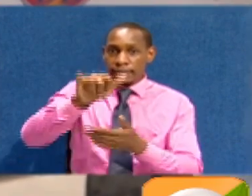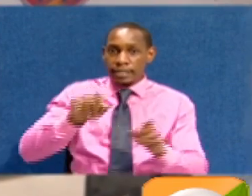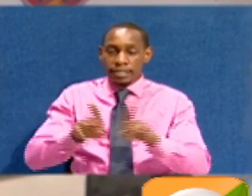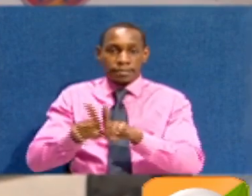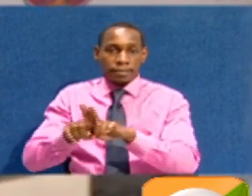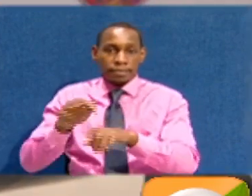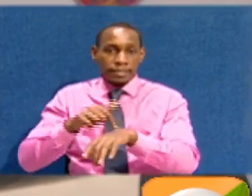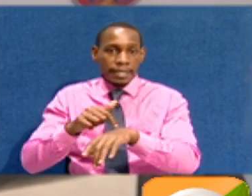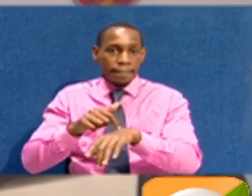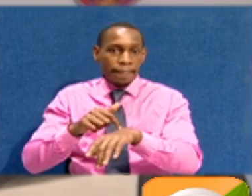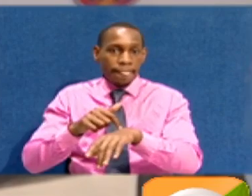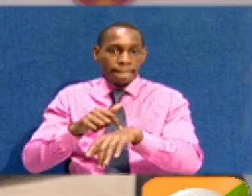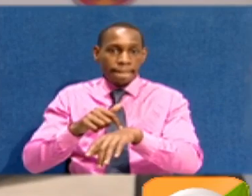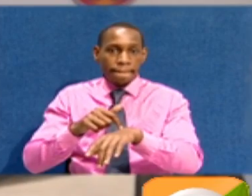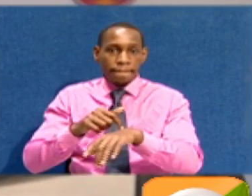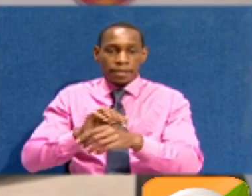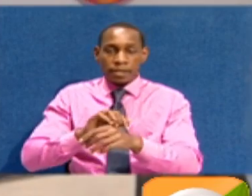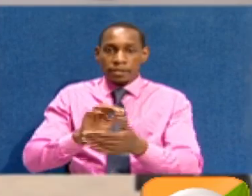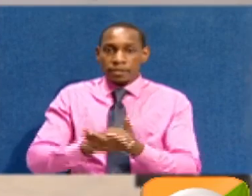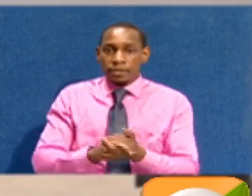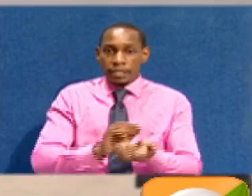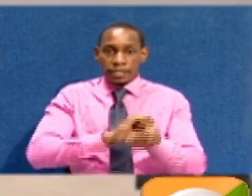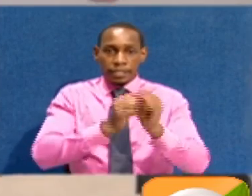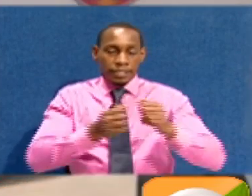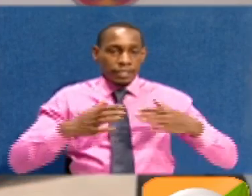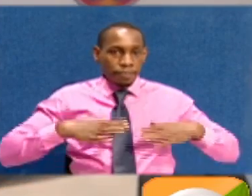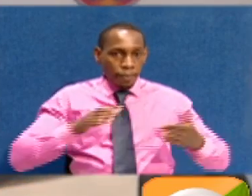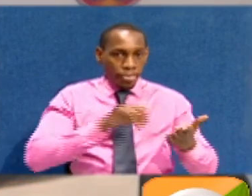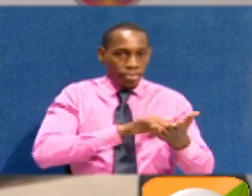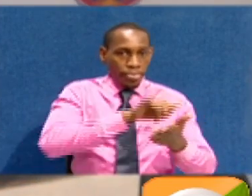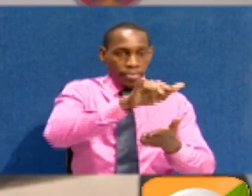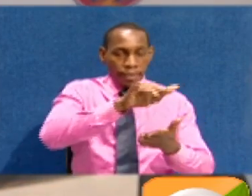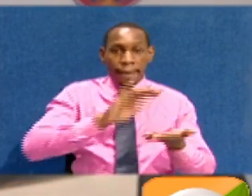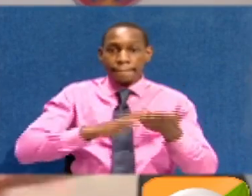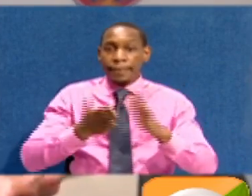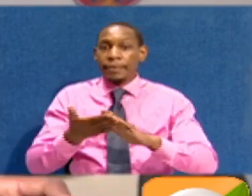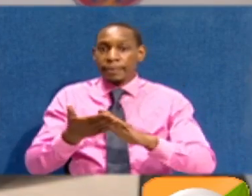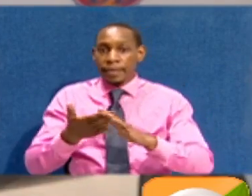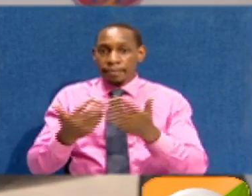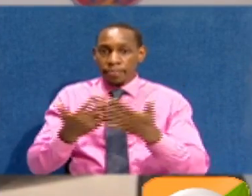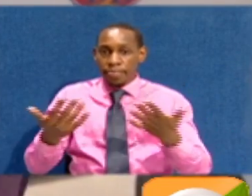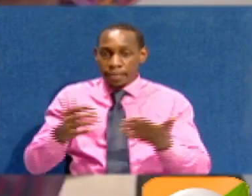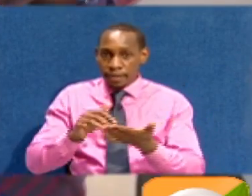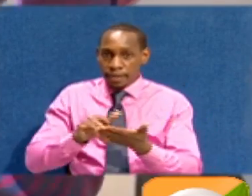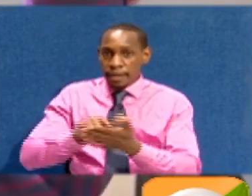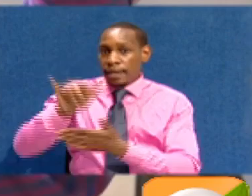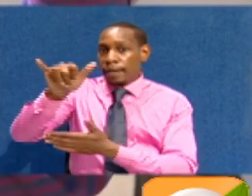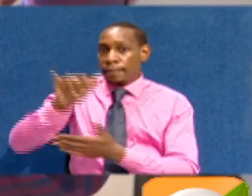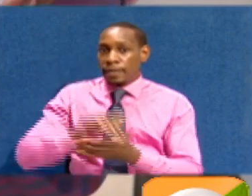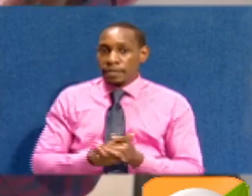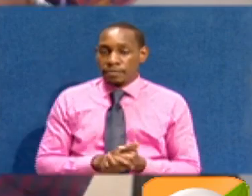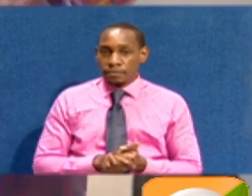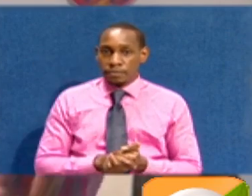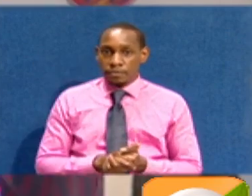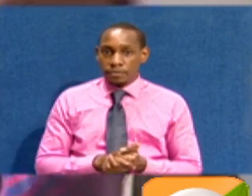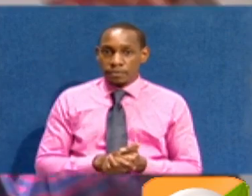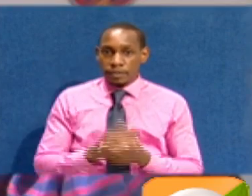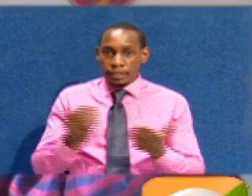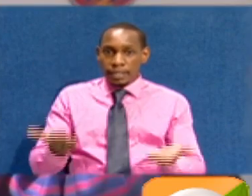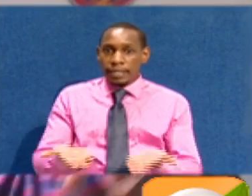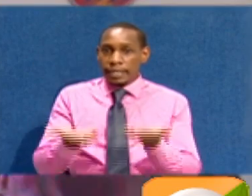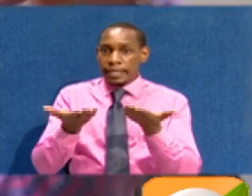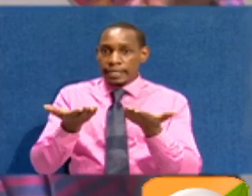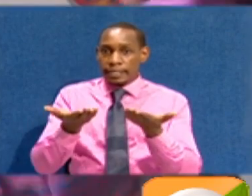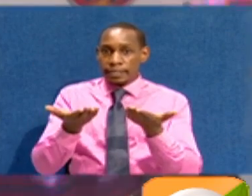same time converting passenger aircraft to cargos to be able to enhance